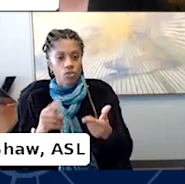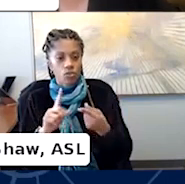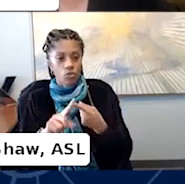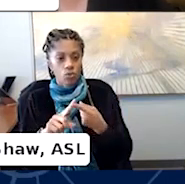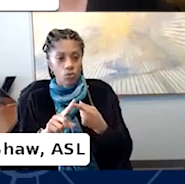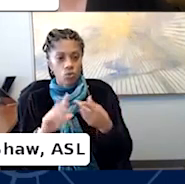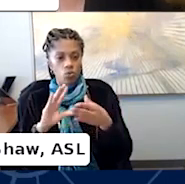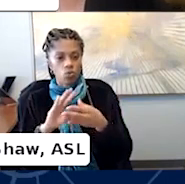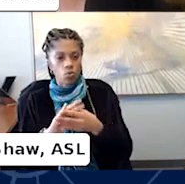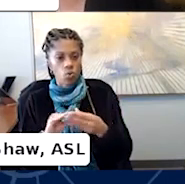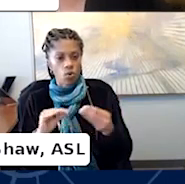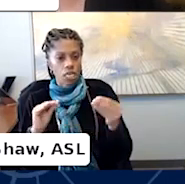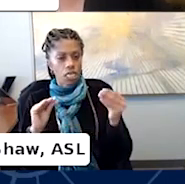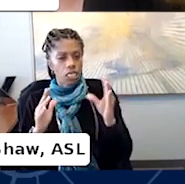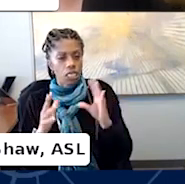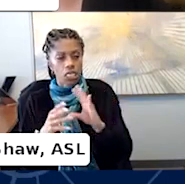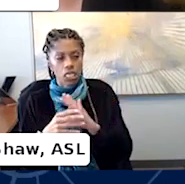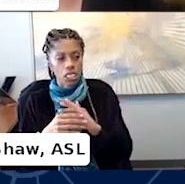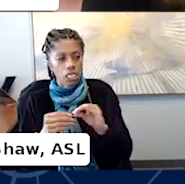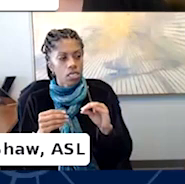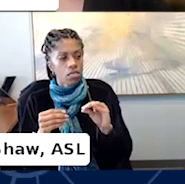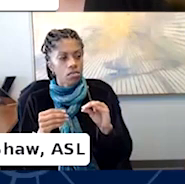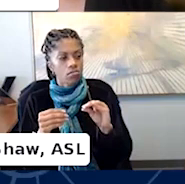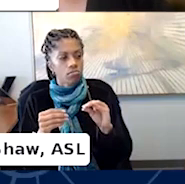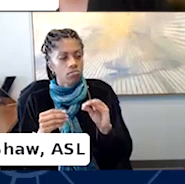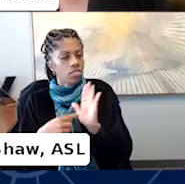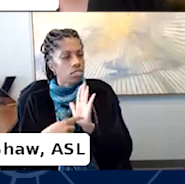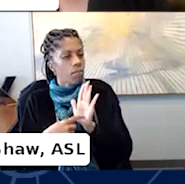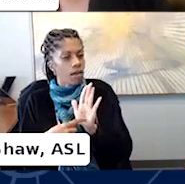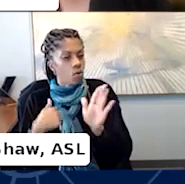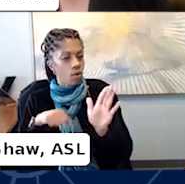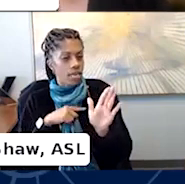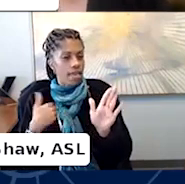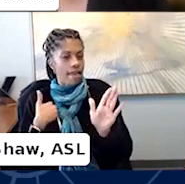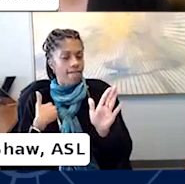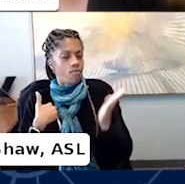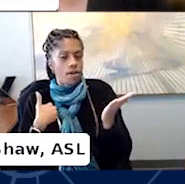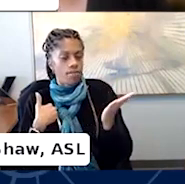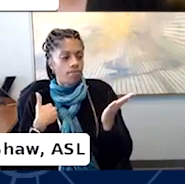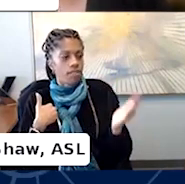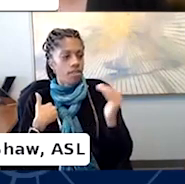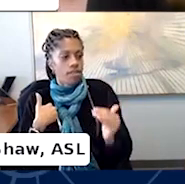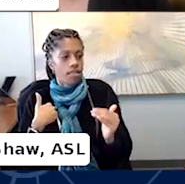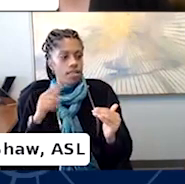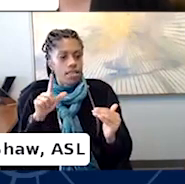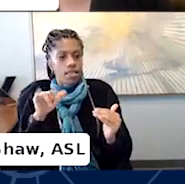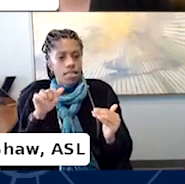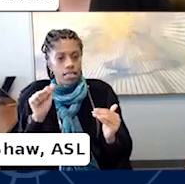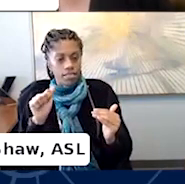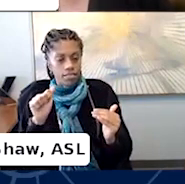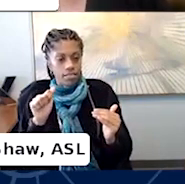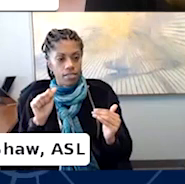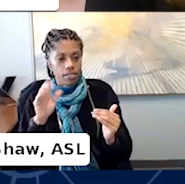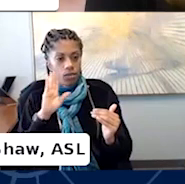that mean for us? What is the model that we have? Then with Lisa, we're going to dig into how our